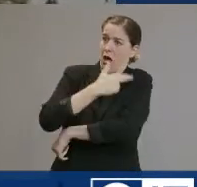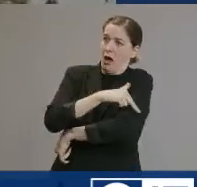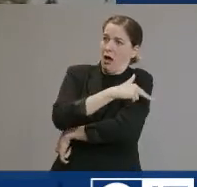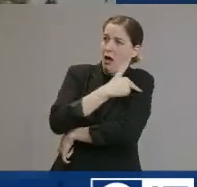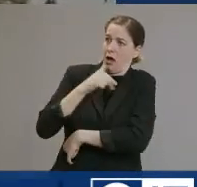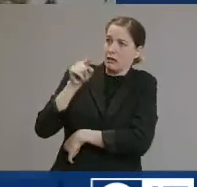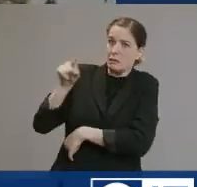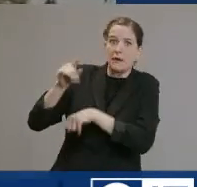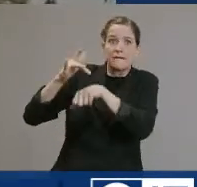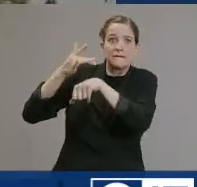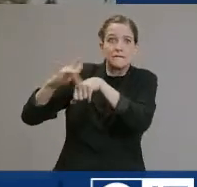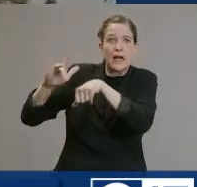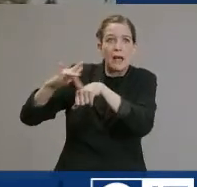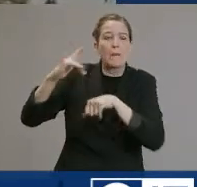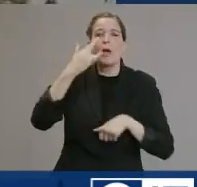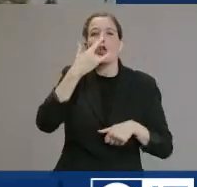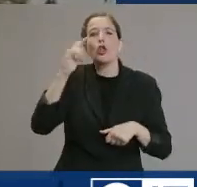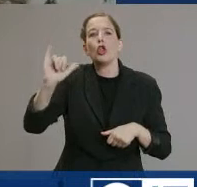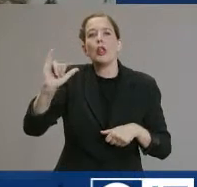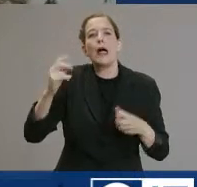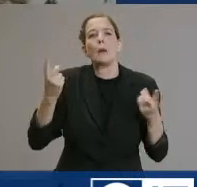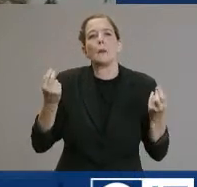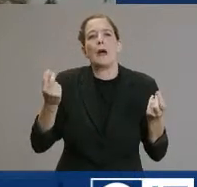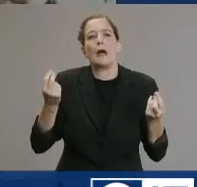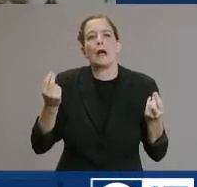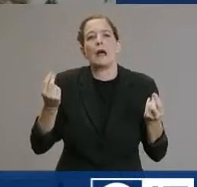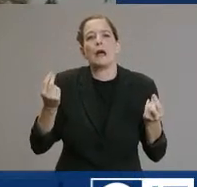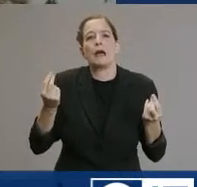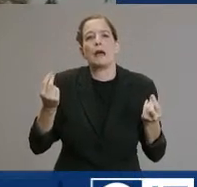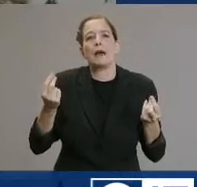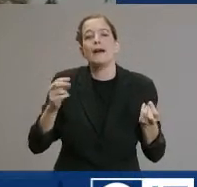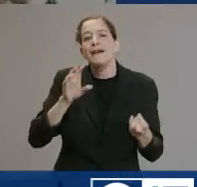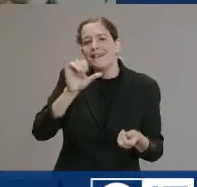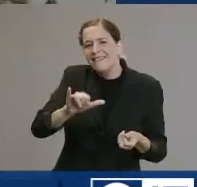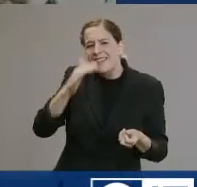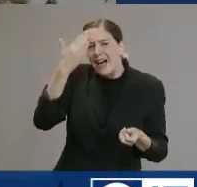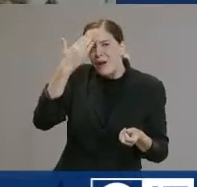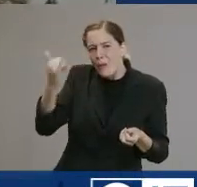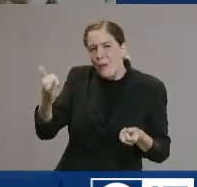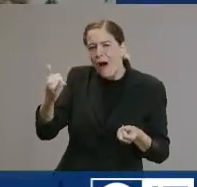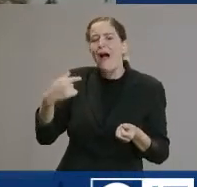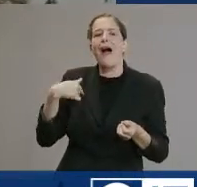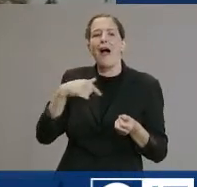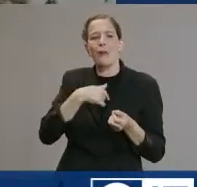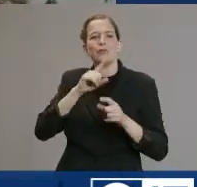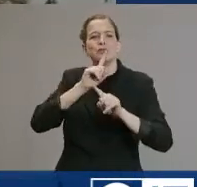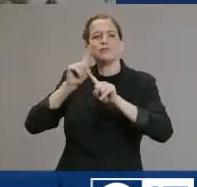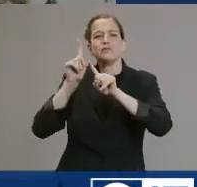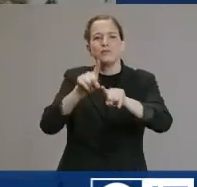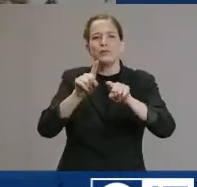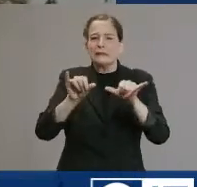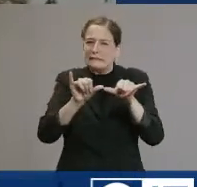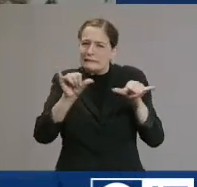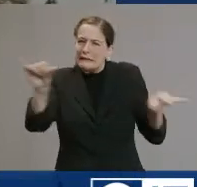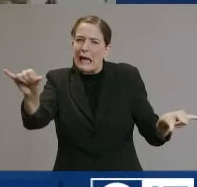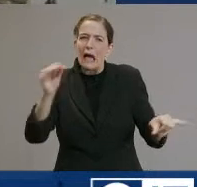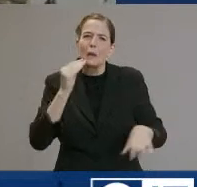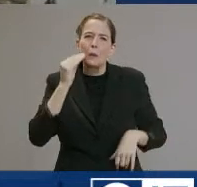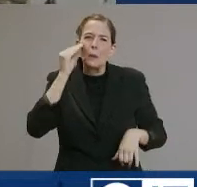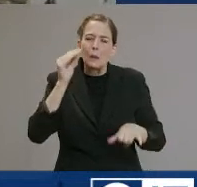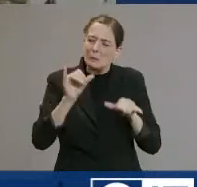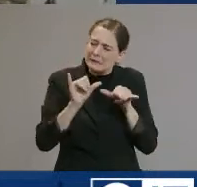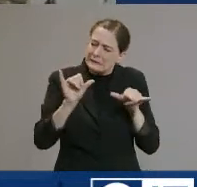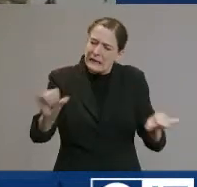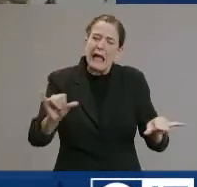reason for the stay home, stay healthy, stay connected order, to slow that spread so that we could treat